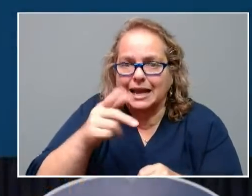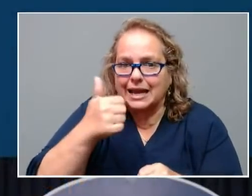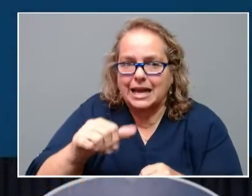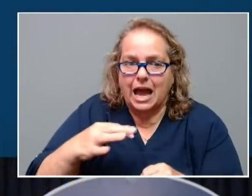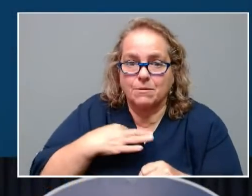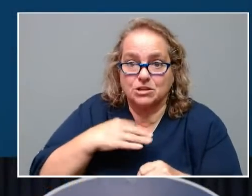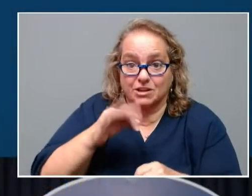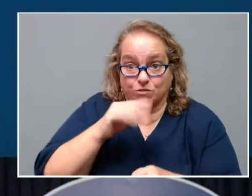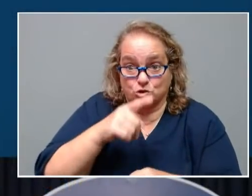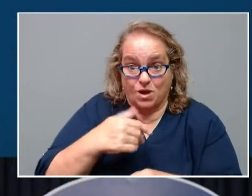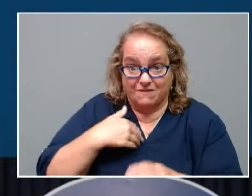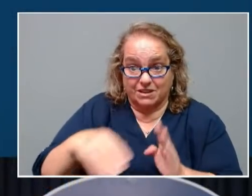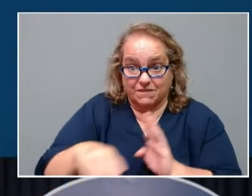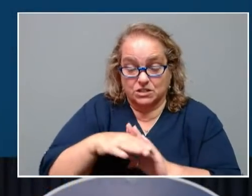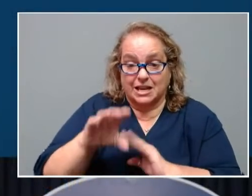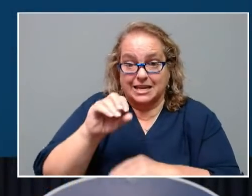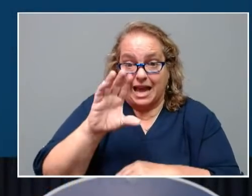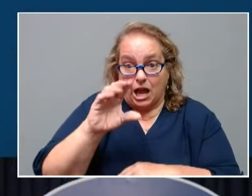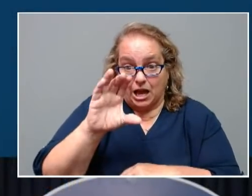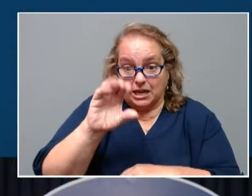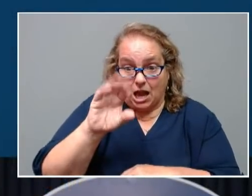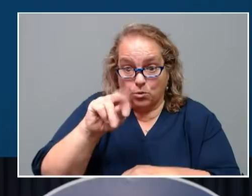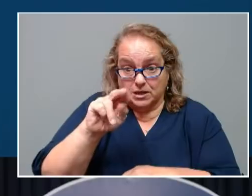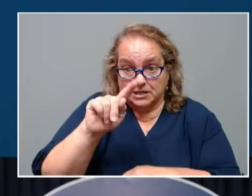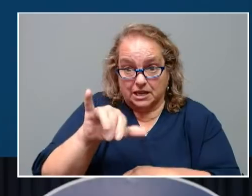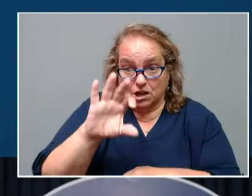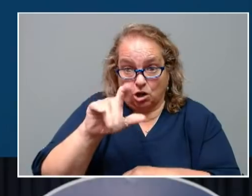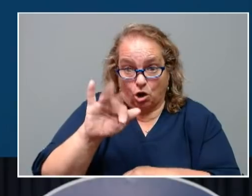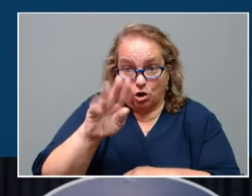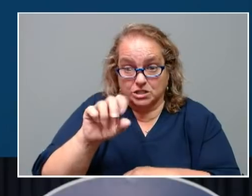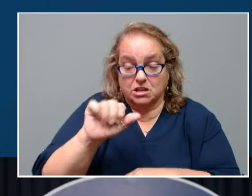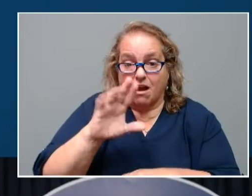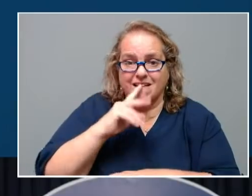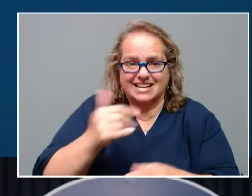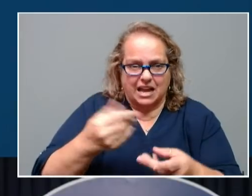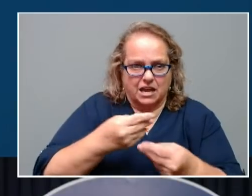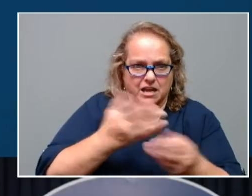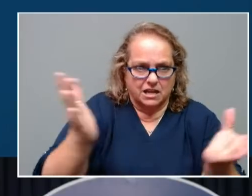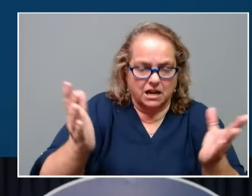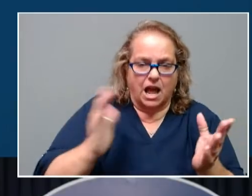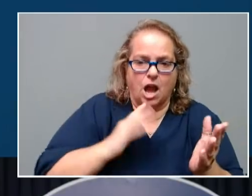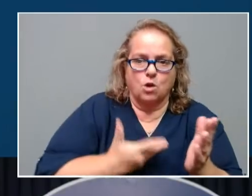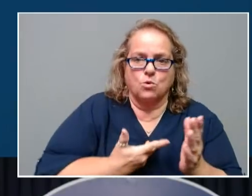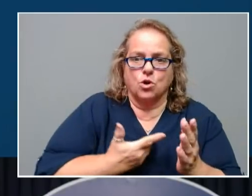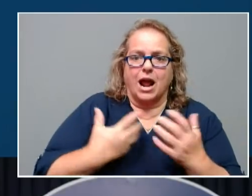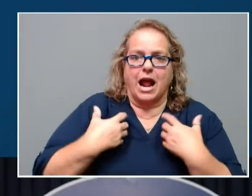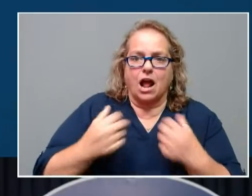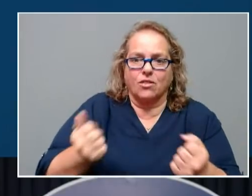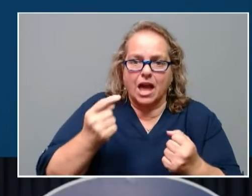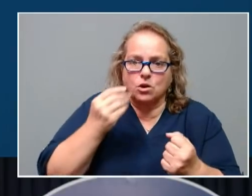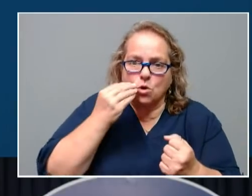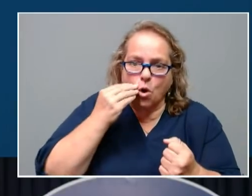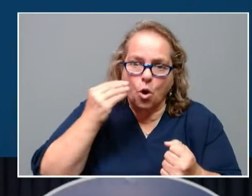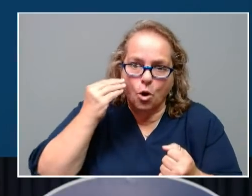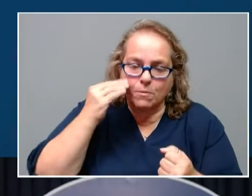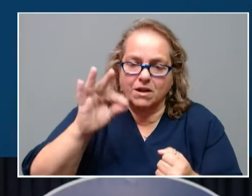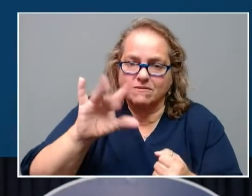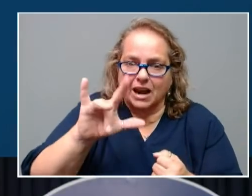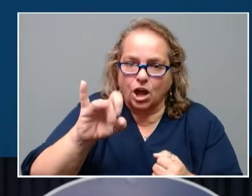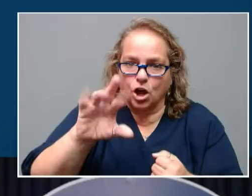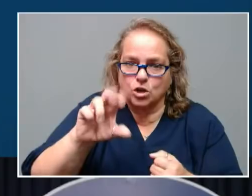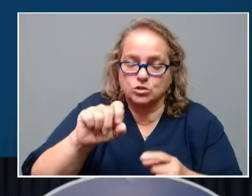case. County clerks are handing out our Healthy at Home eviction relief flyers to landlords when they file for